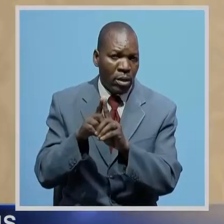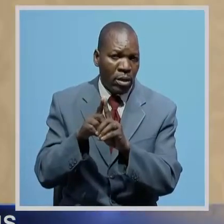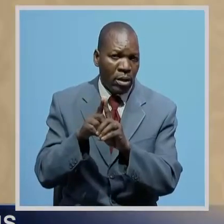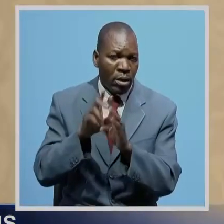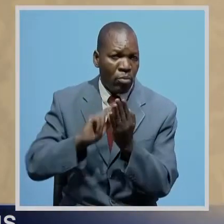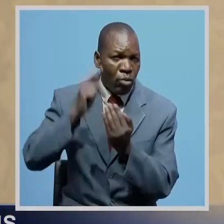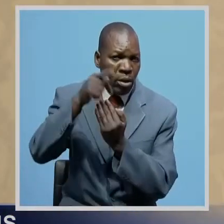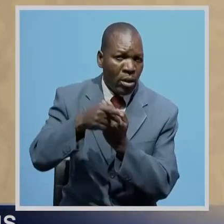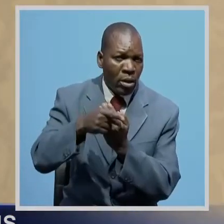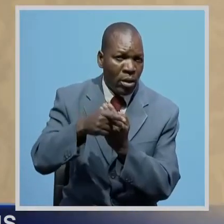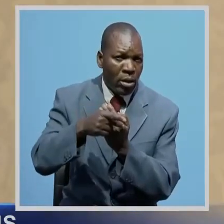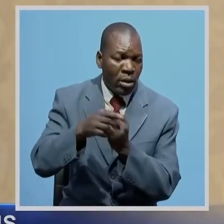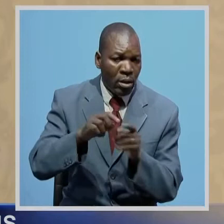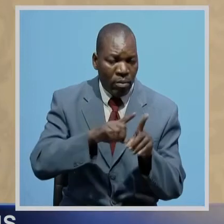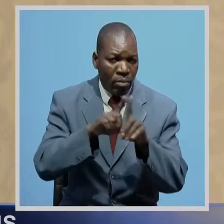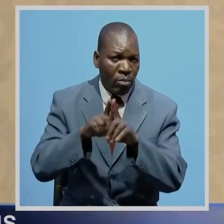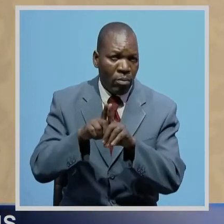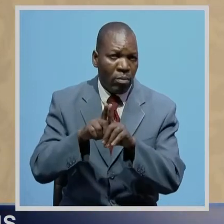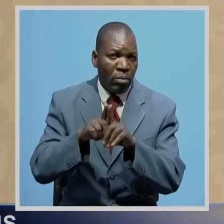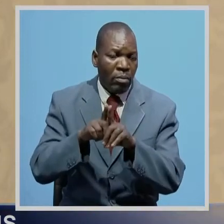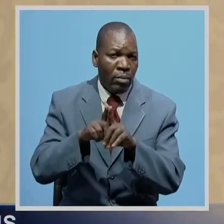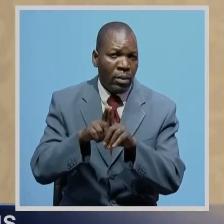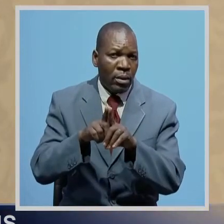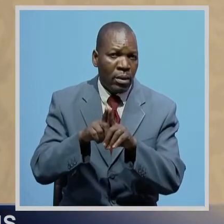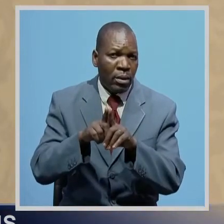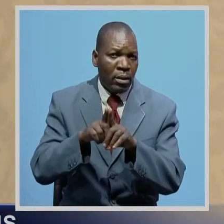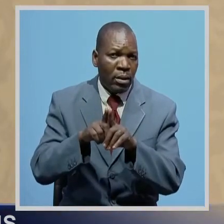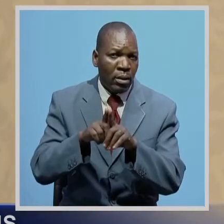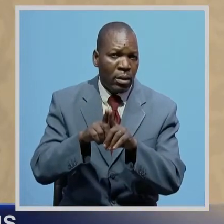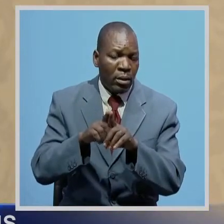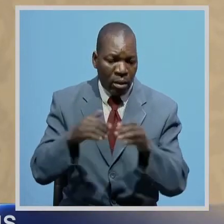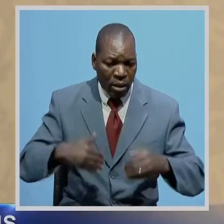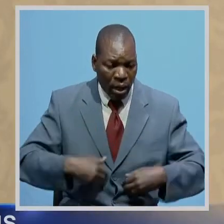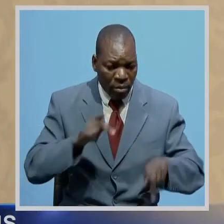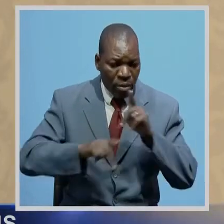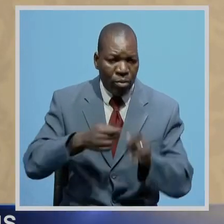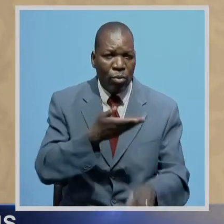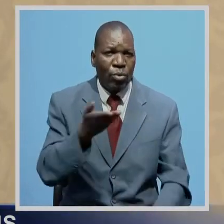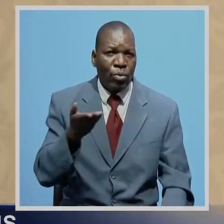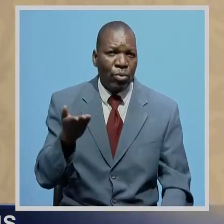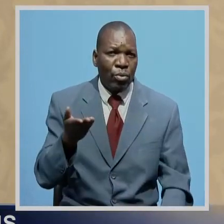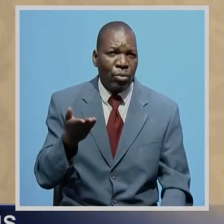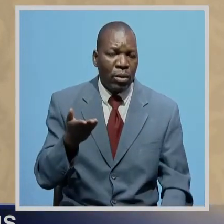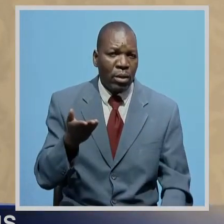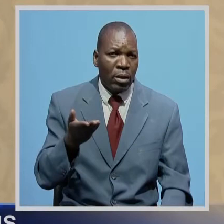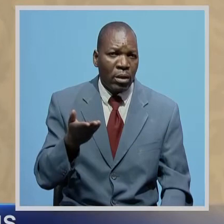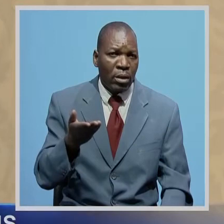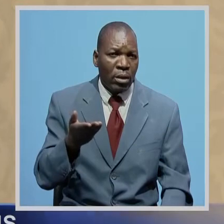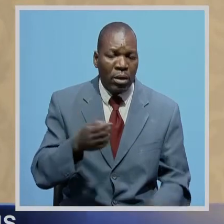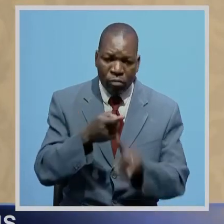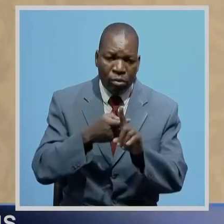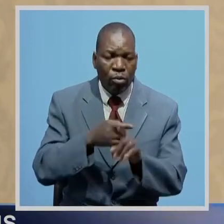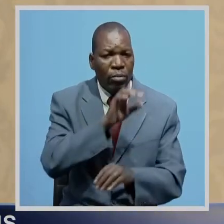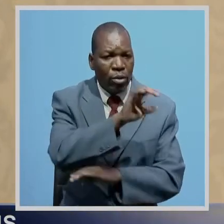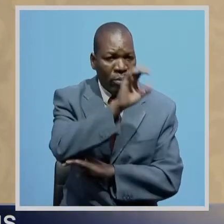and independent youth activists. These young people have been drawn from Eastern Province, Central,